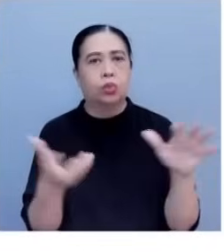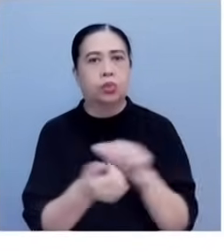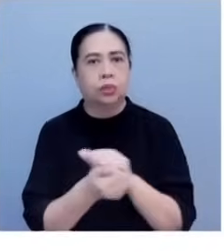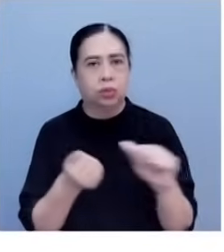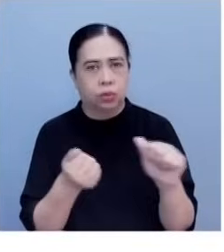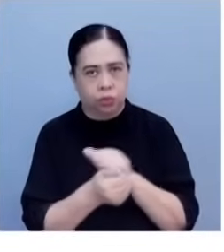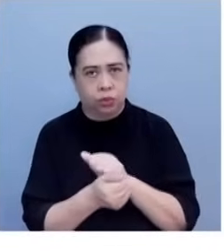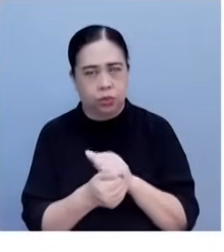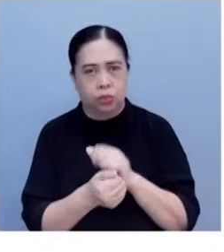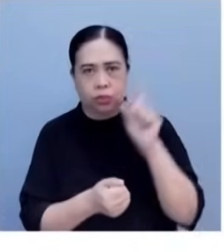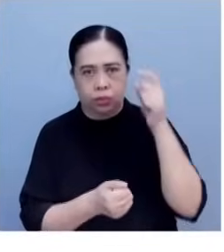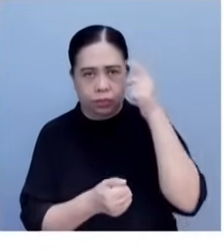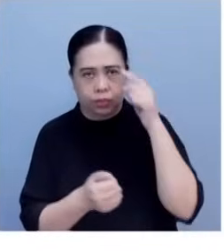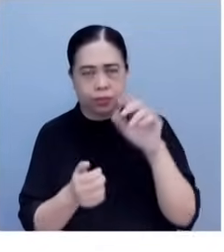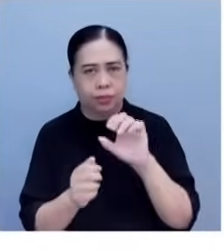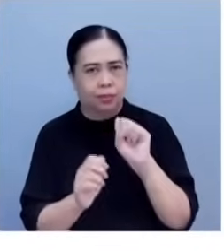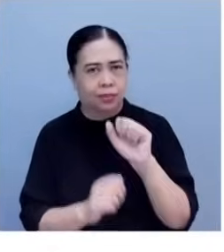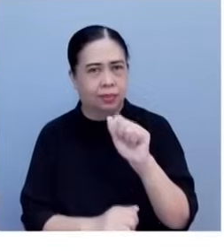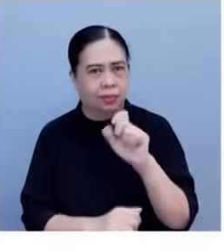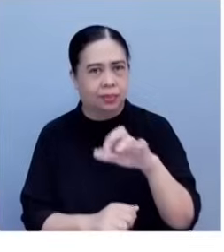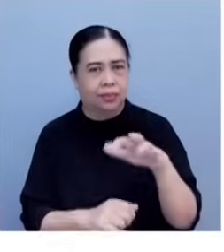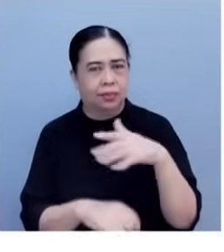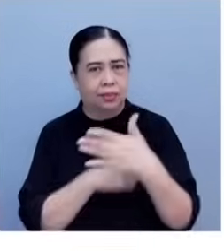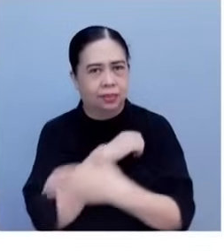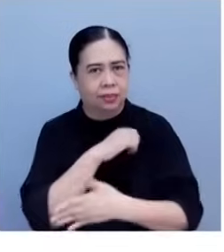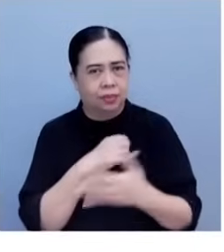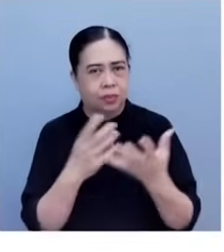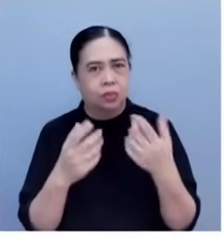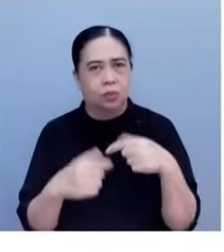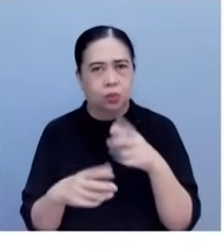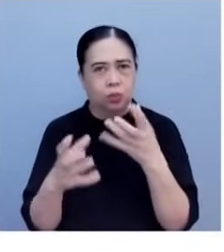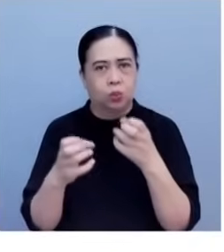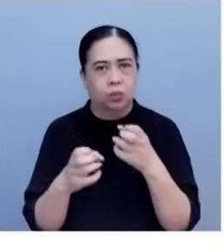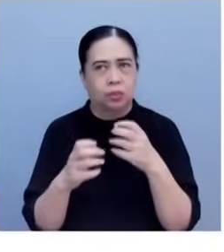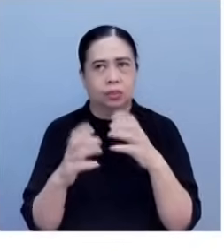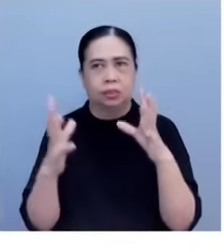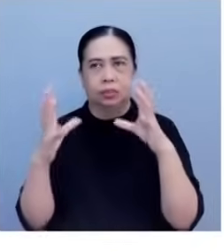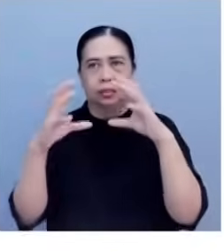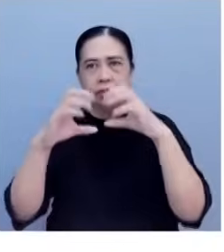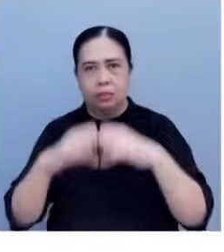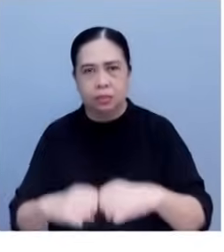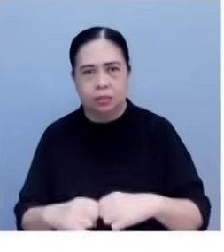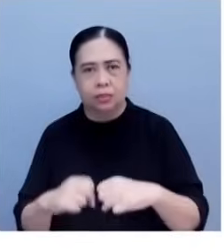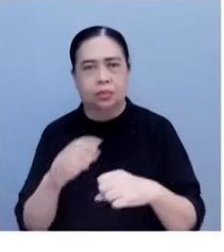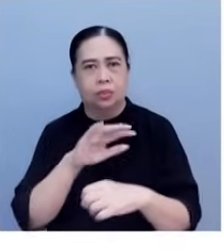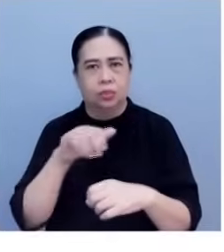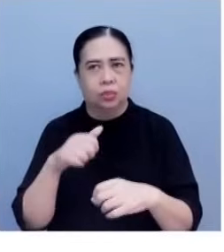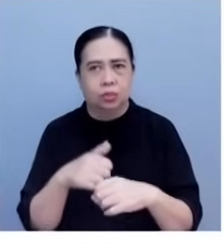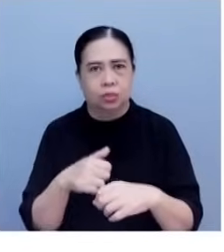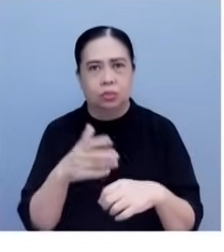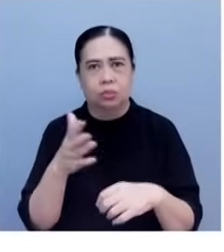state, who want to kill the state and all its officers.